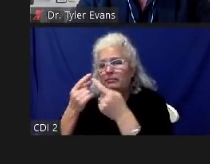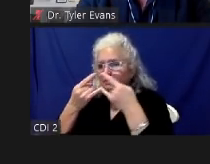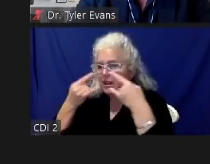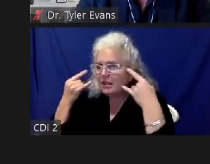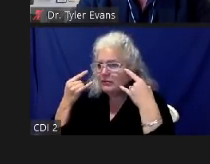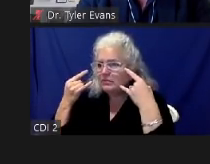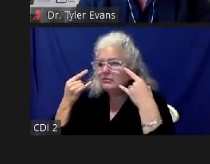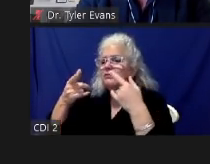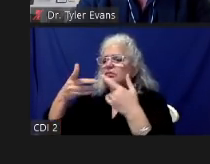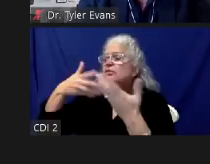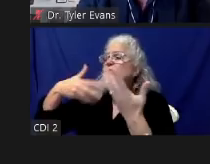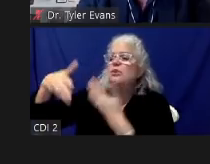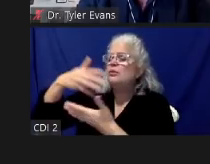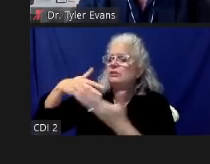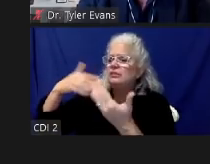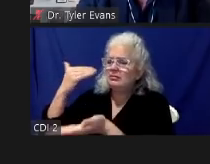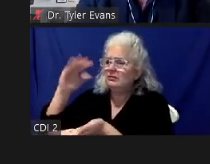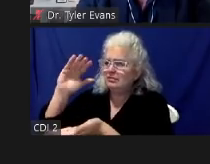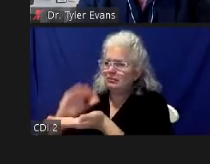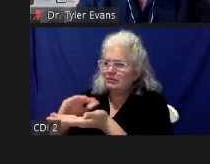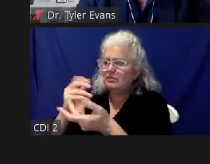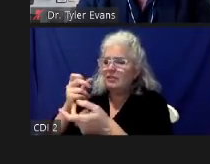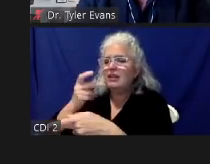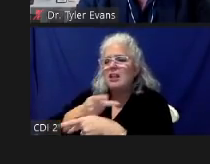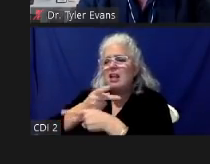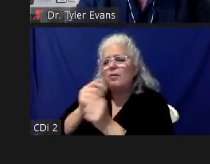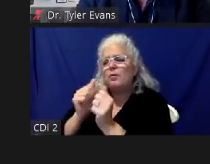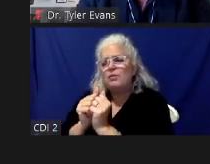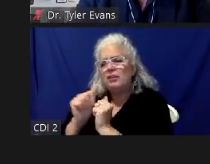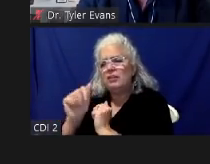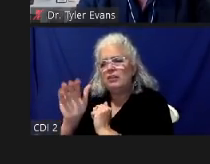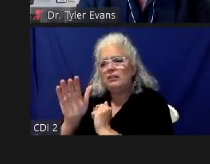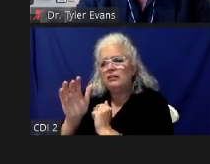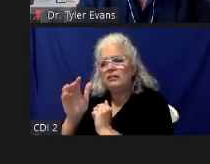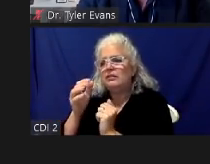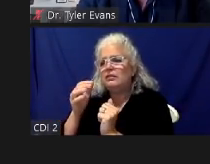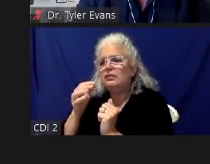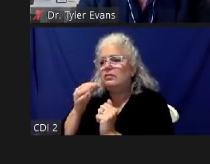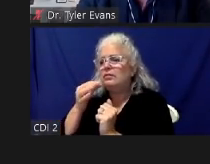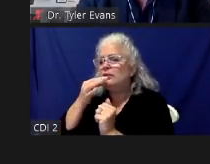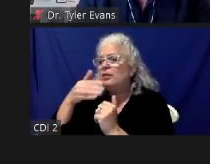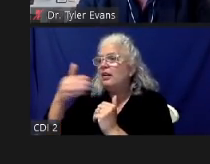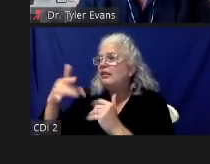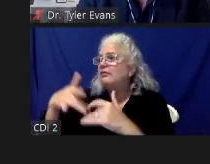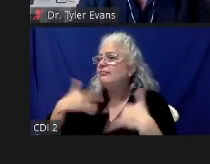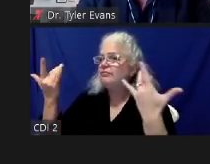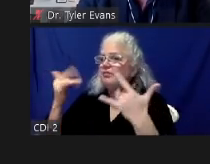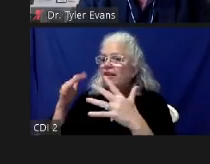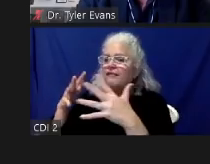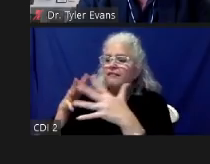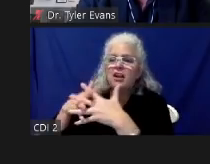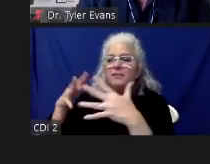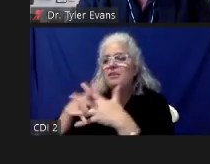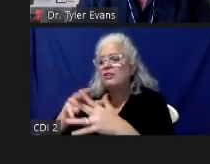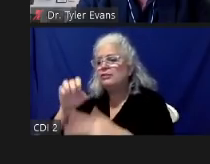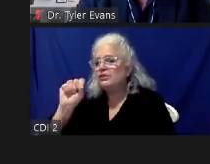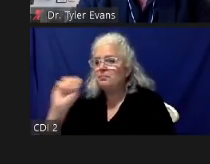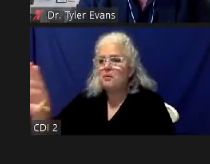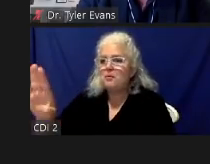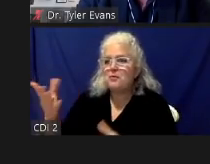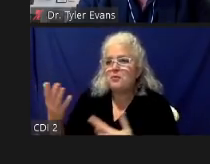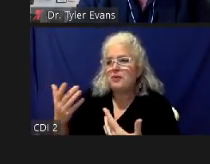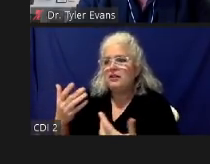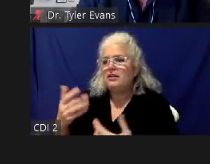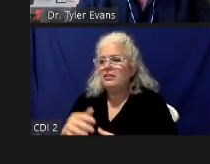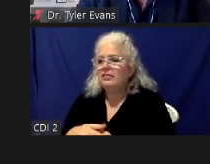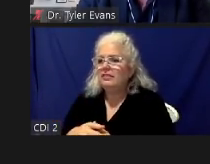And this was my experience earlier this week as we were starting that second pod that Tyler mentioned here at the Kerner campus in the Canal, obviously a